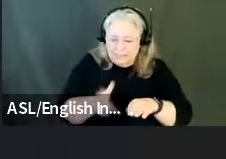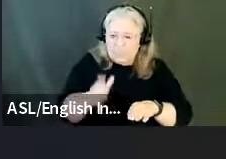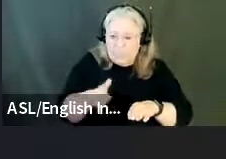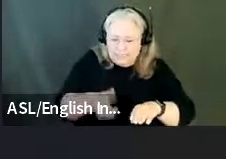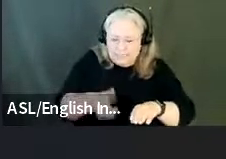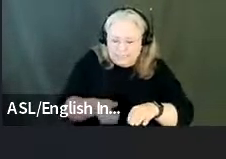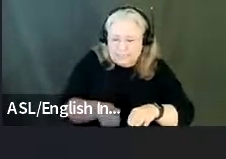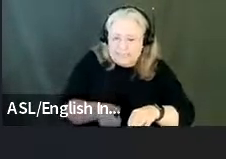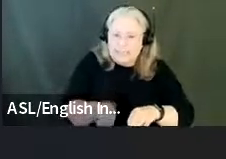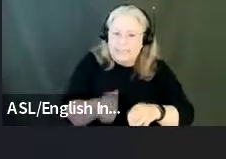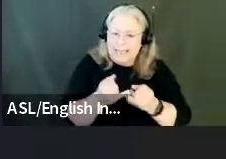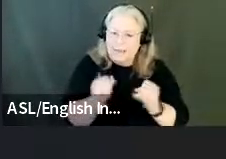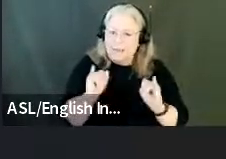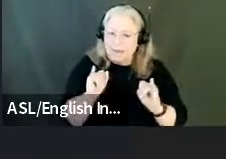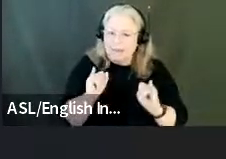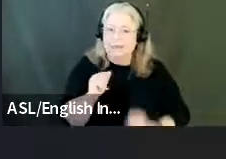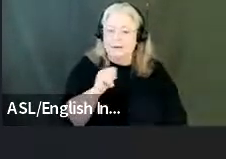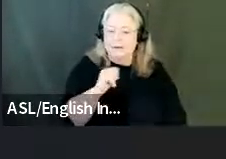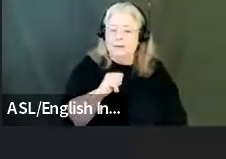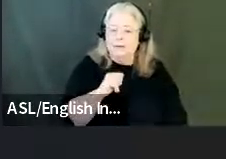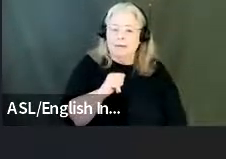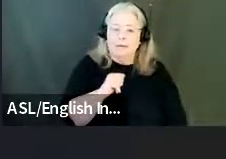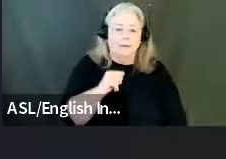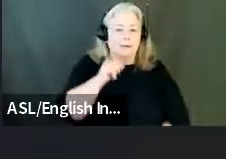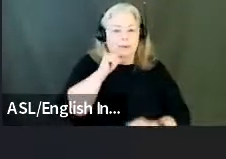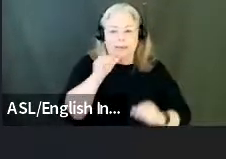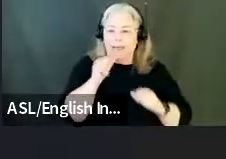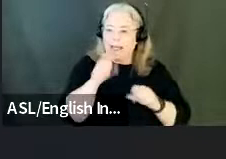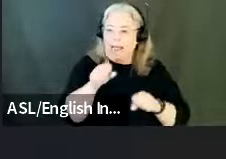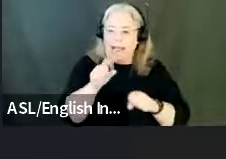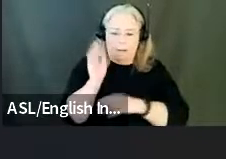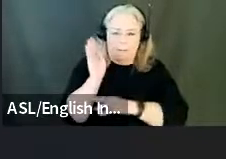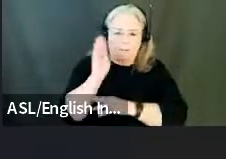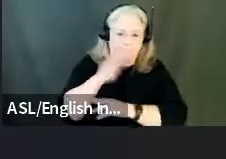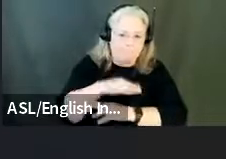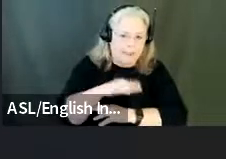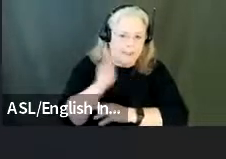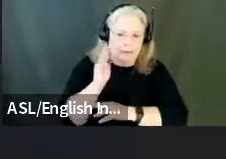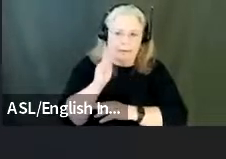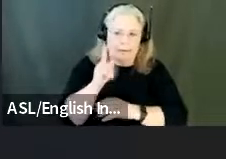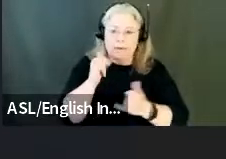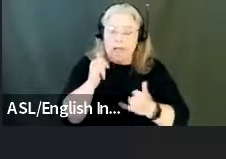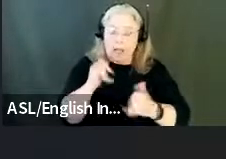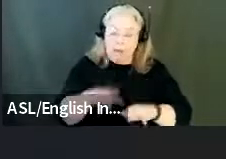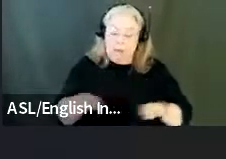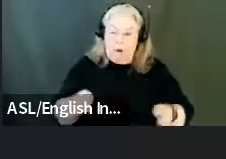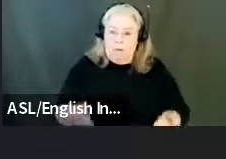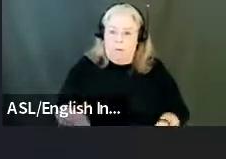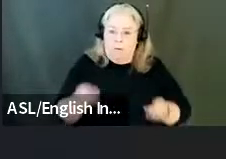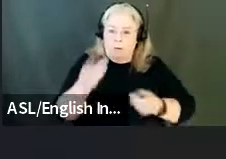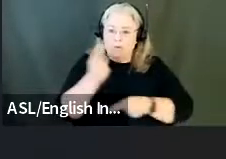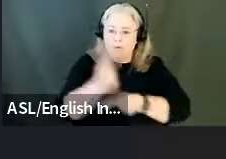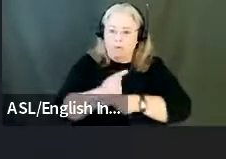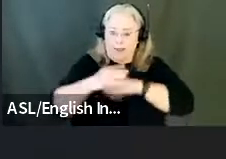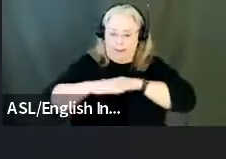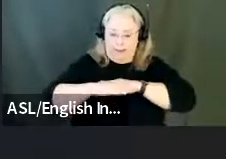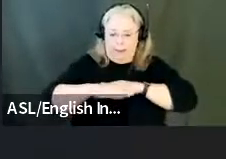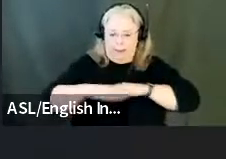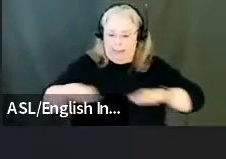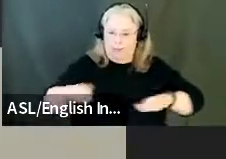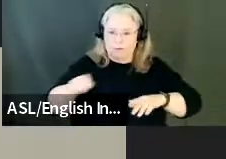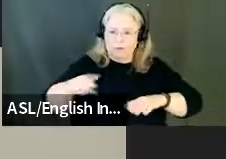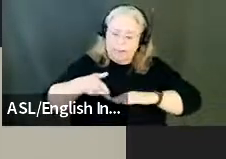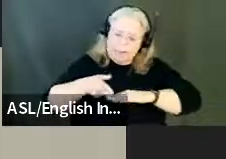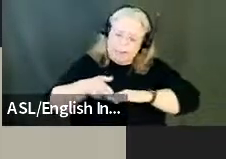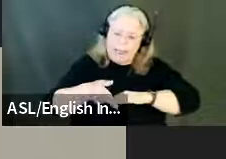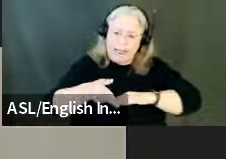scissors independently. She's not able to bend over. So now this brings it right to the right height so that she can cut her